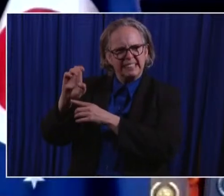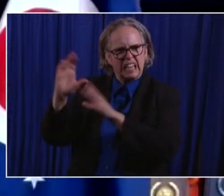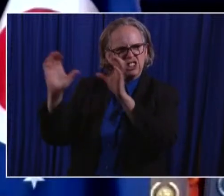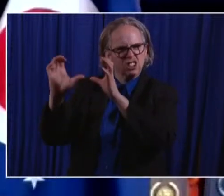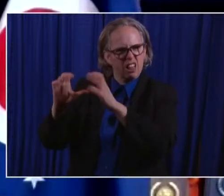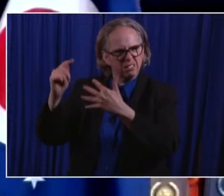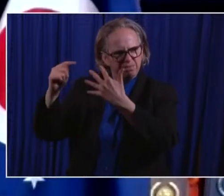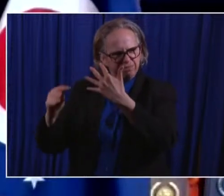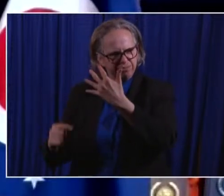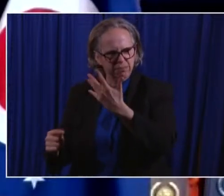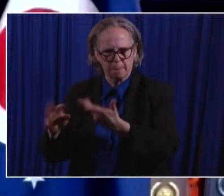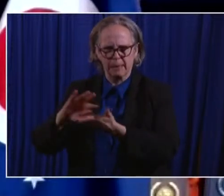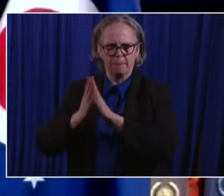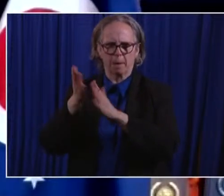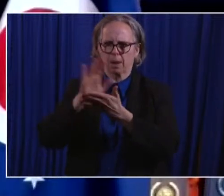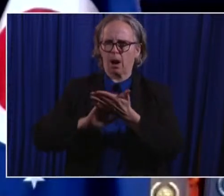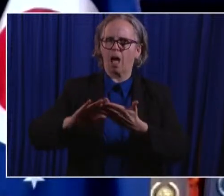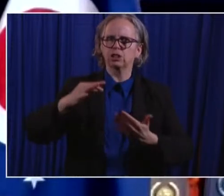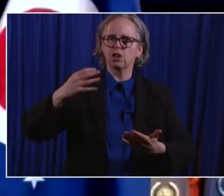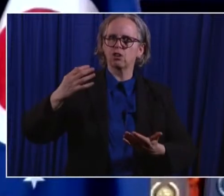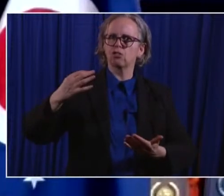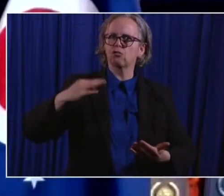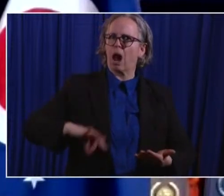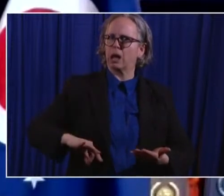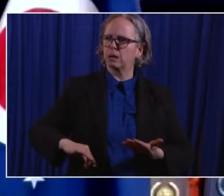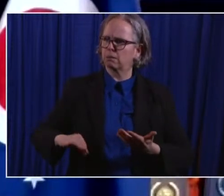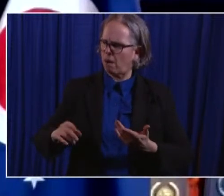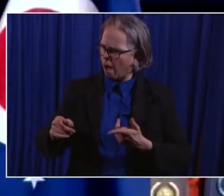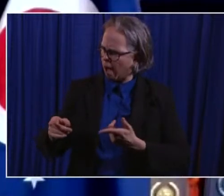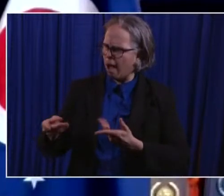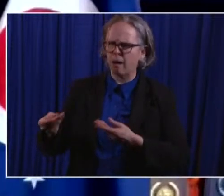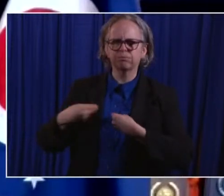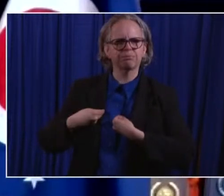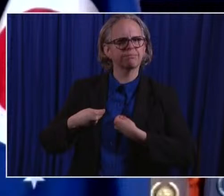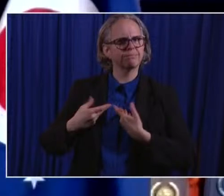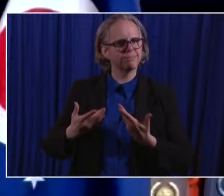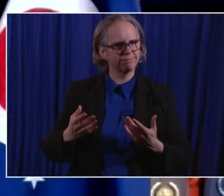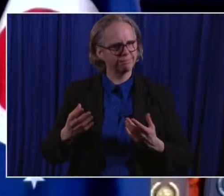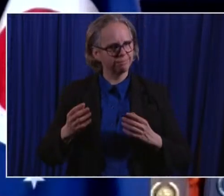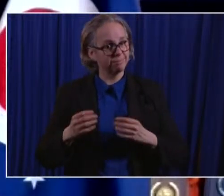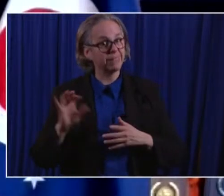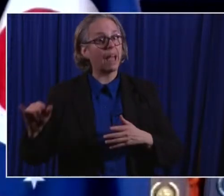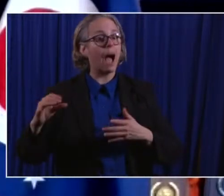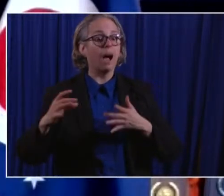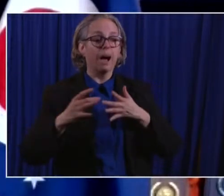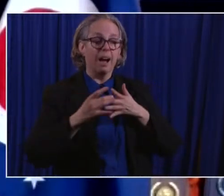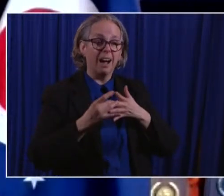approach. And so it brings me to a state budget related